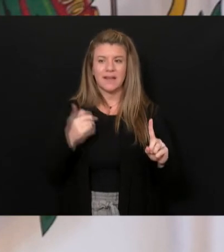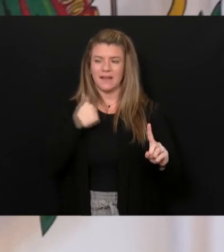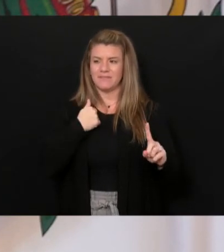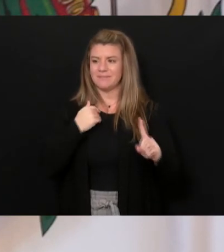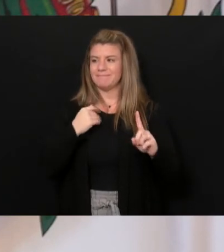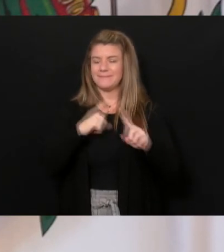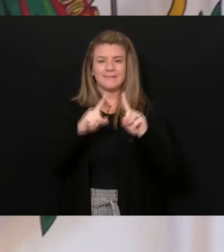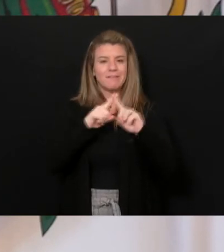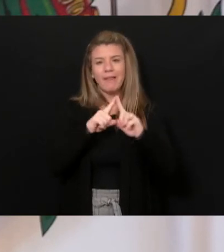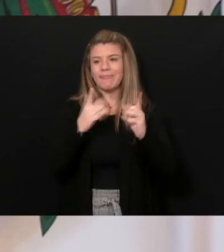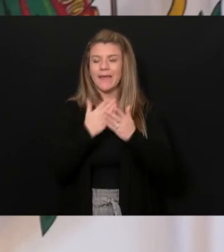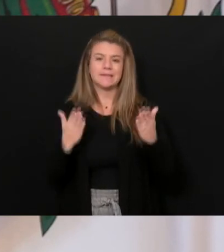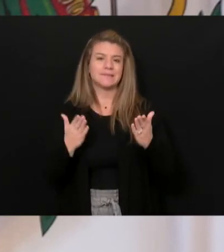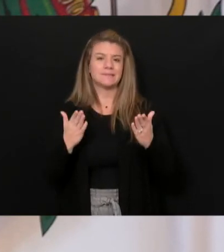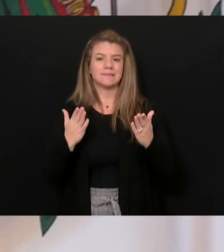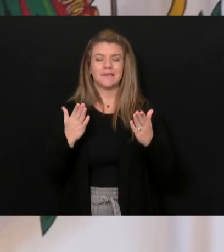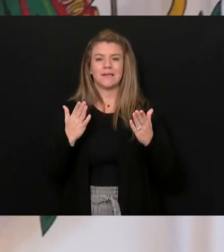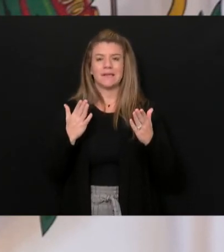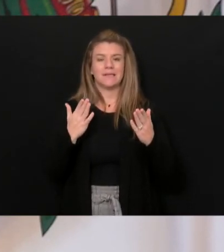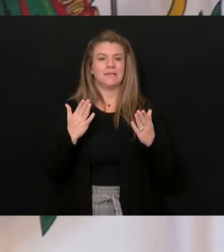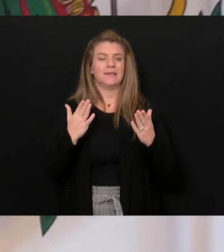things. I think, you know, one is if you're